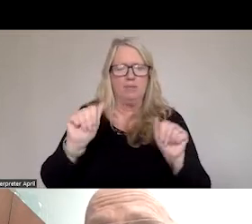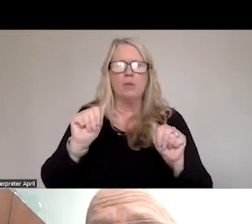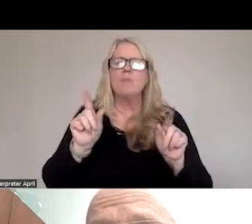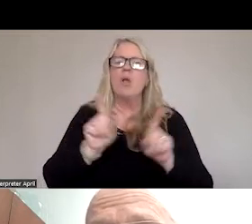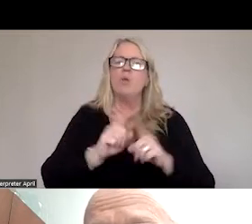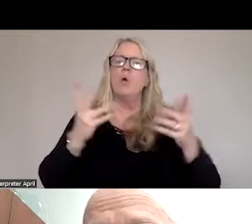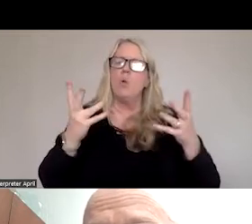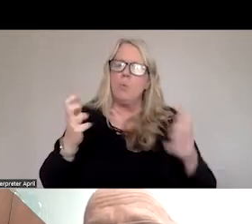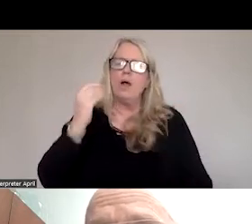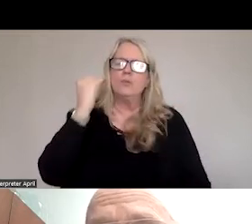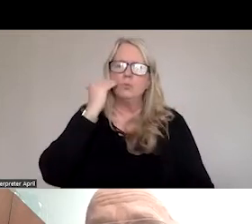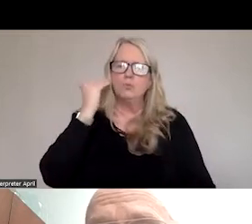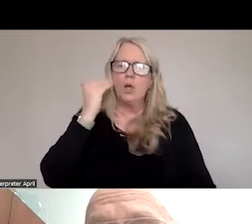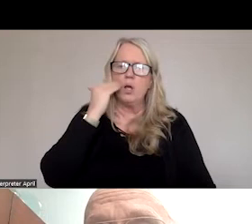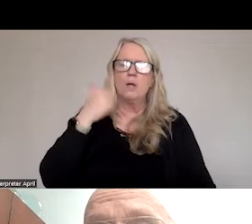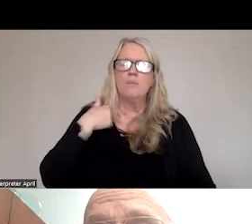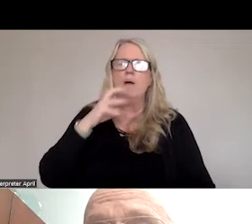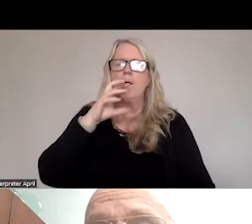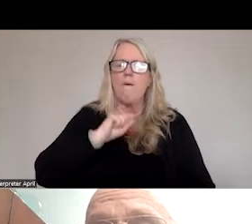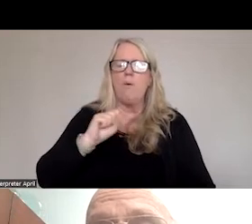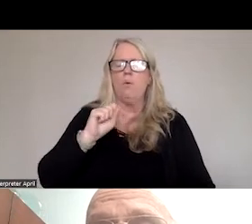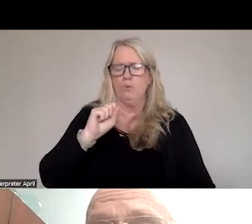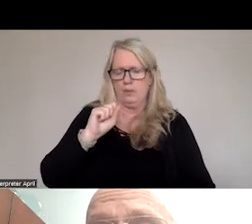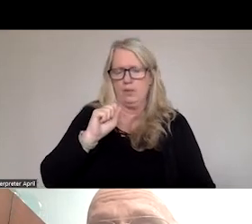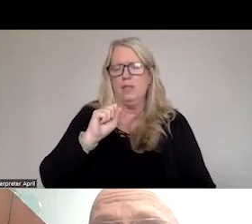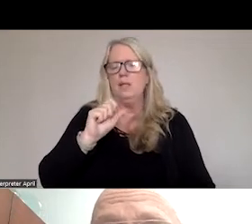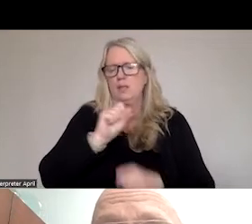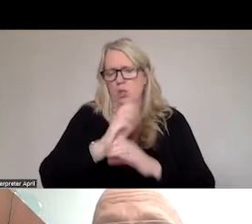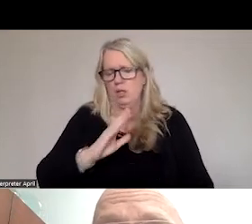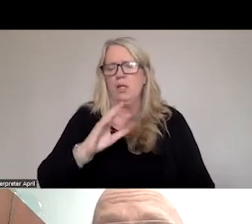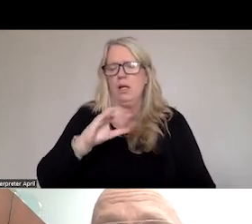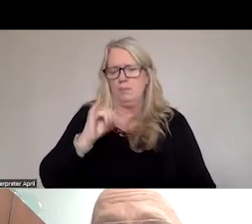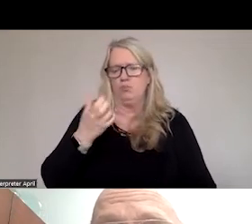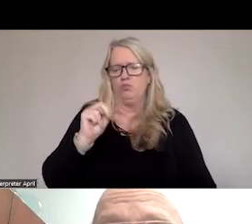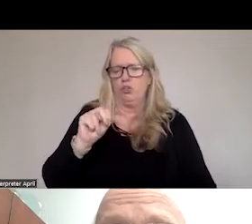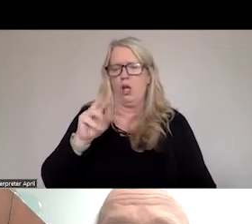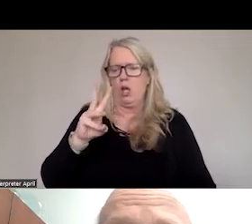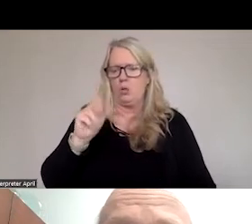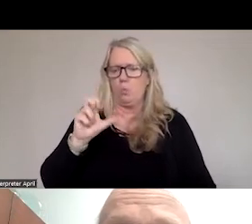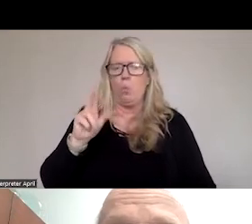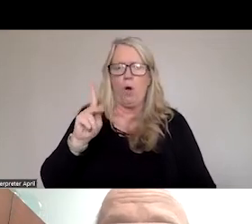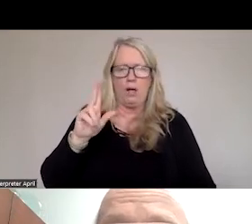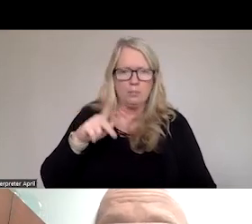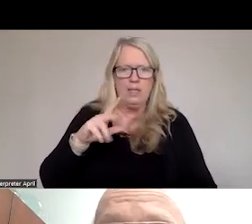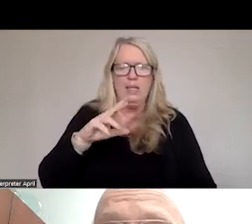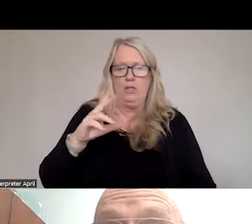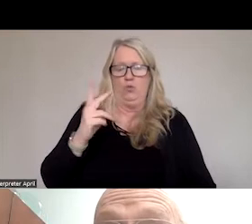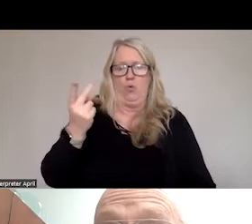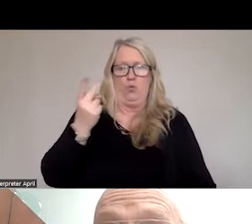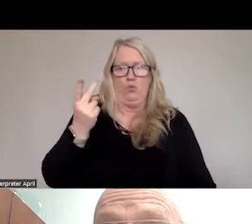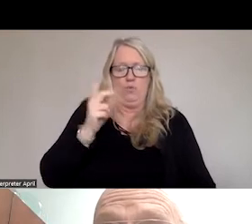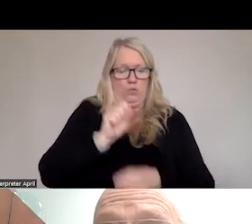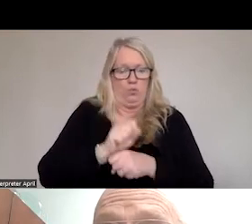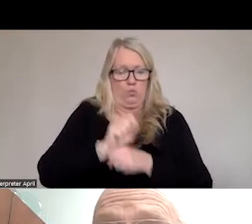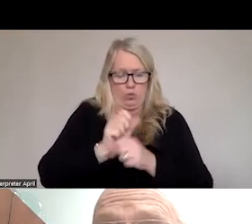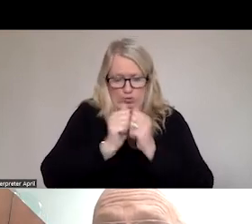to acknowledge my own old colleague, John Walkup, who John and I worked together when he